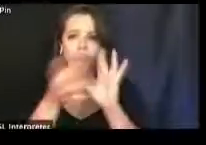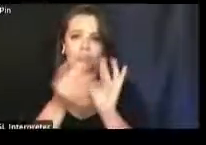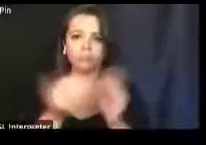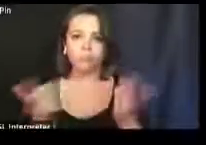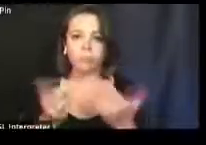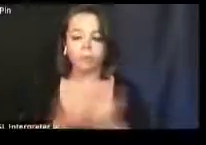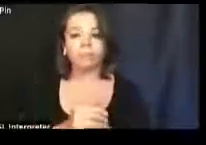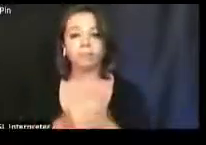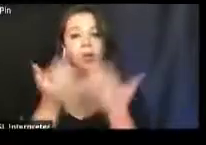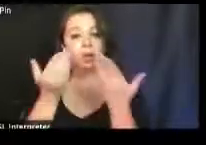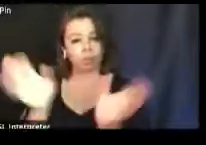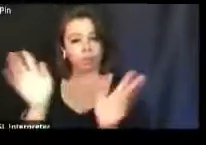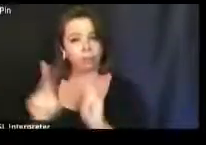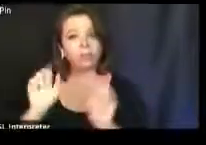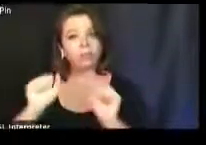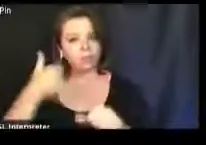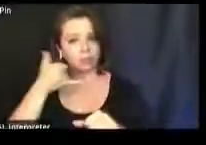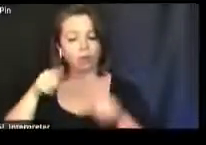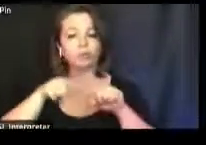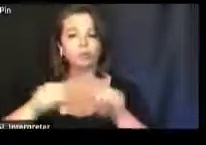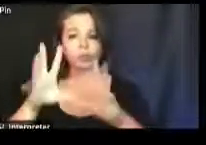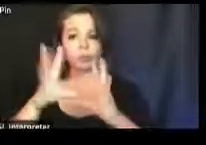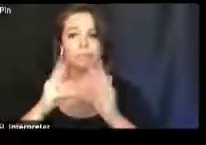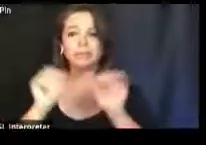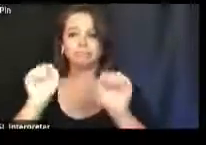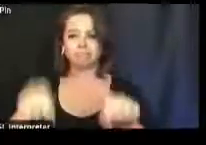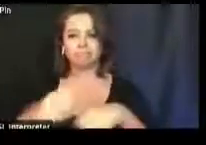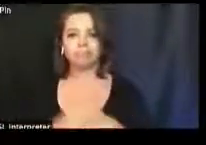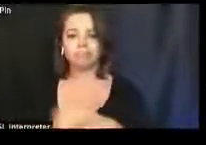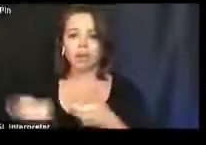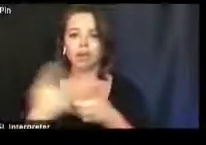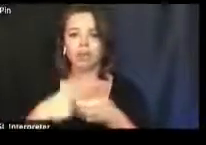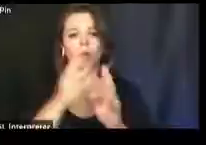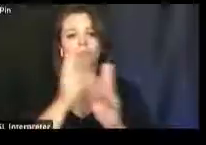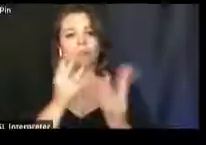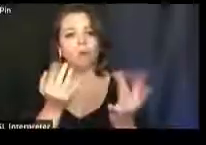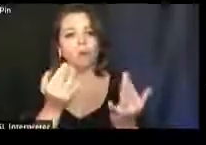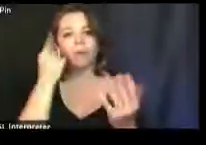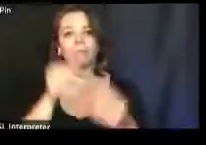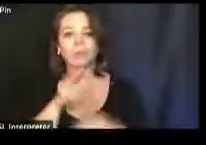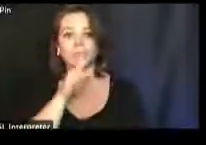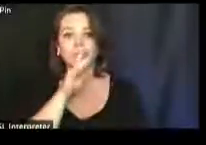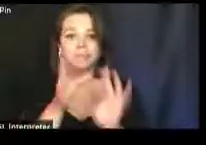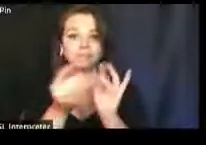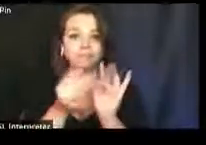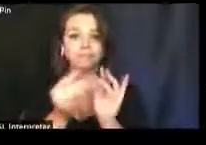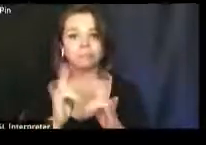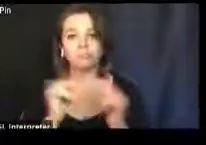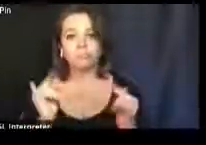of calling in during this meeting to get in the queue to speak. The call-in